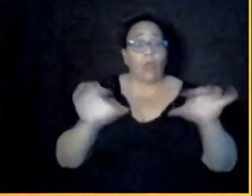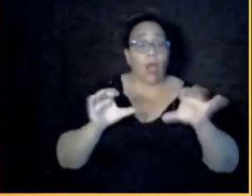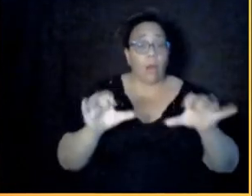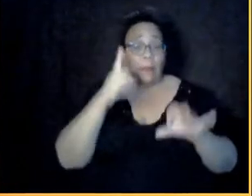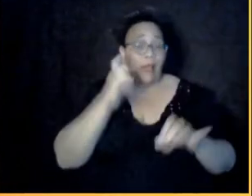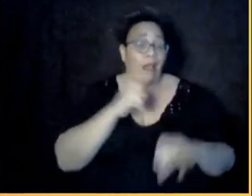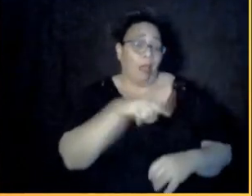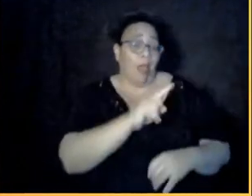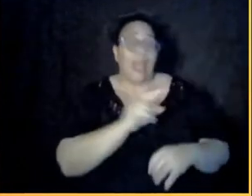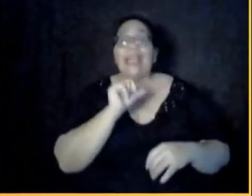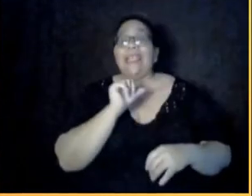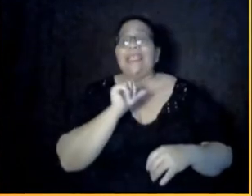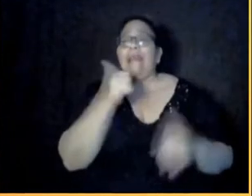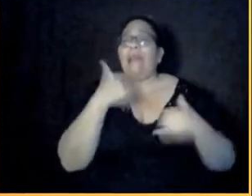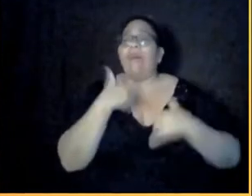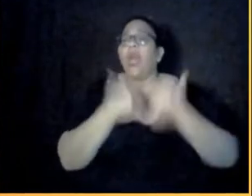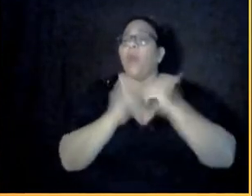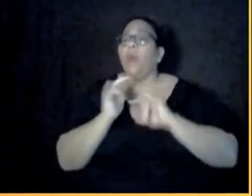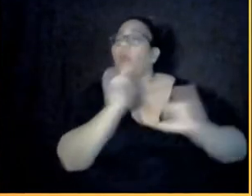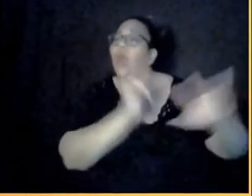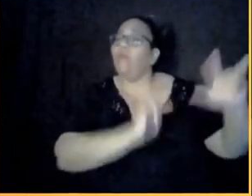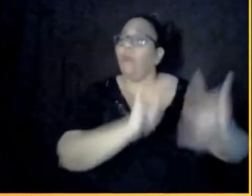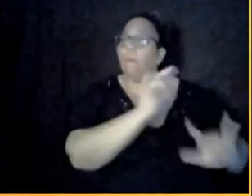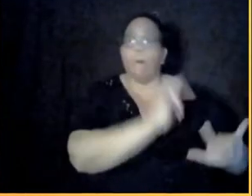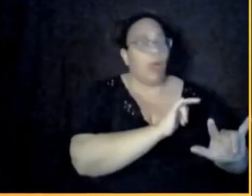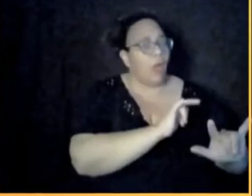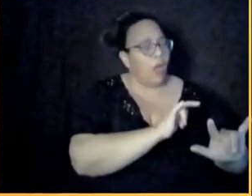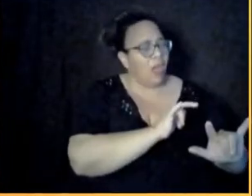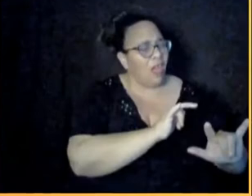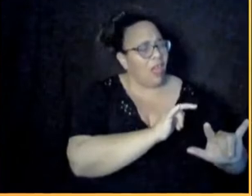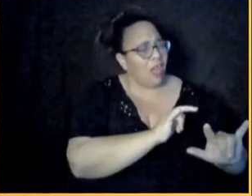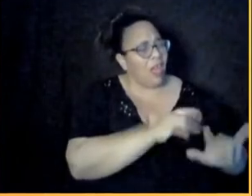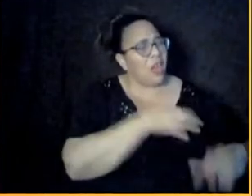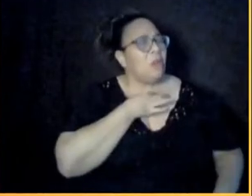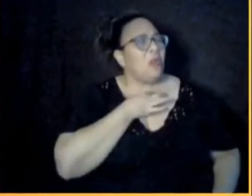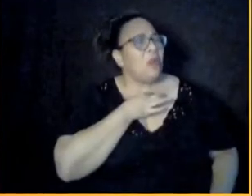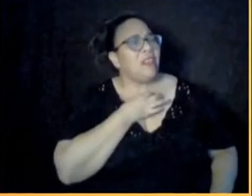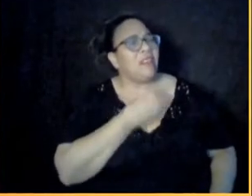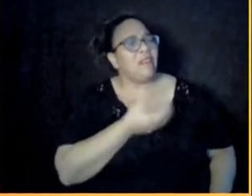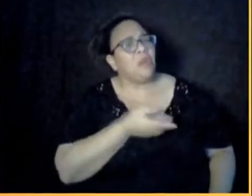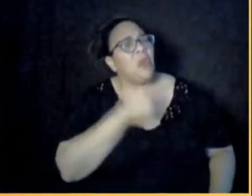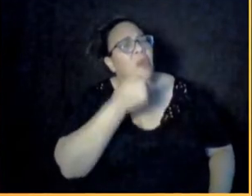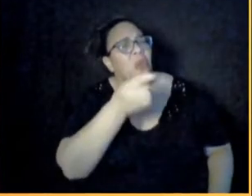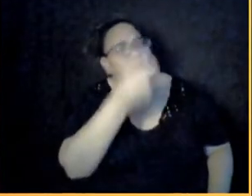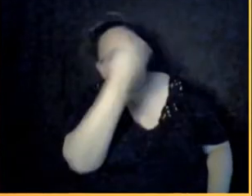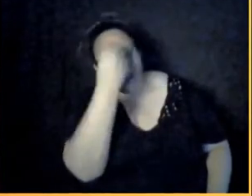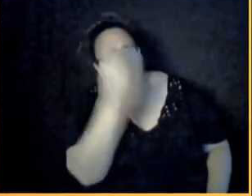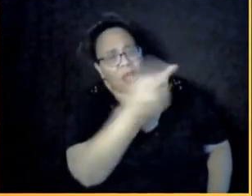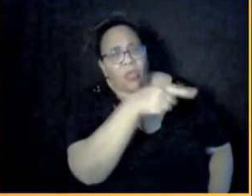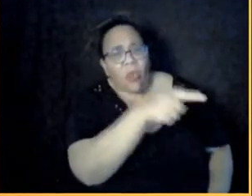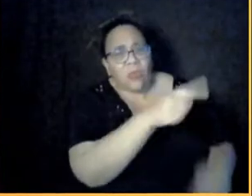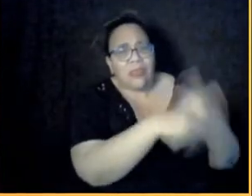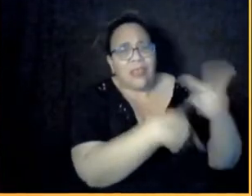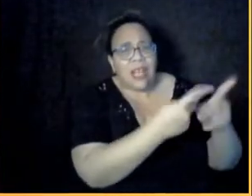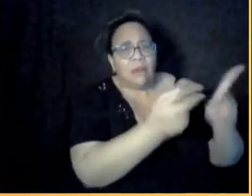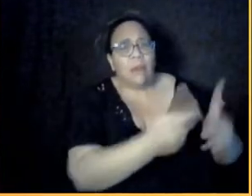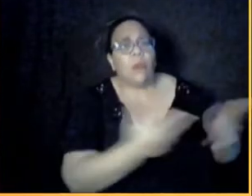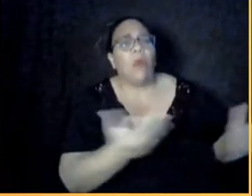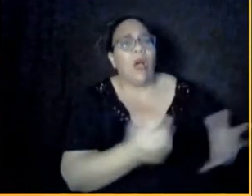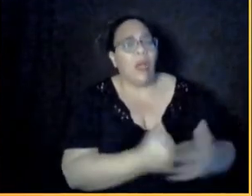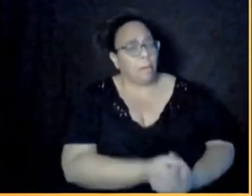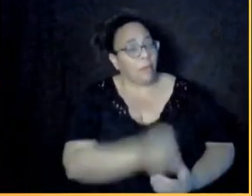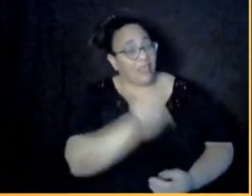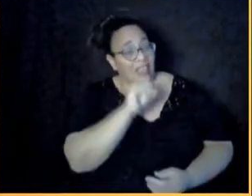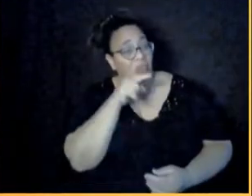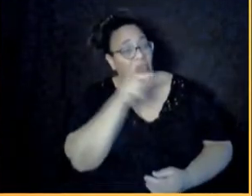who loves the people that they have taken. And I'm wondering, what do you have to say to that? Like, what if you had to